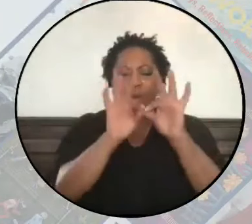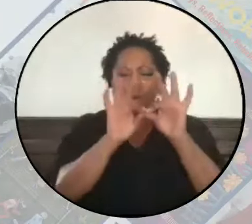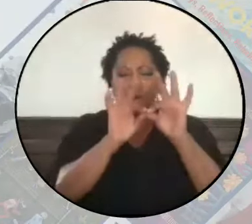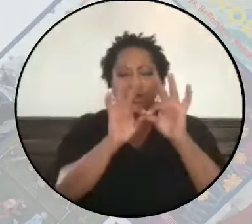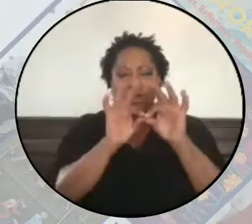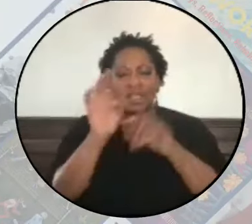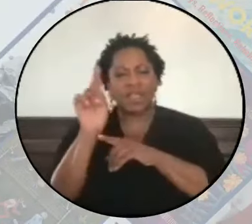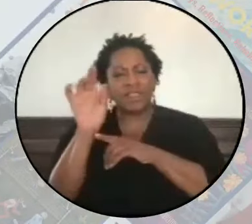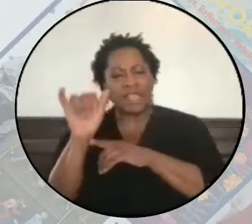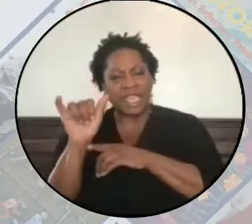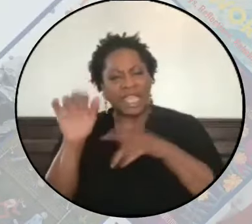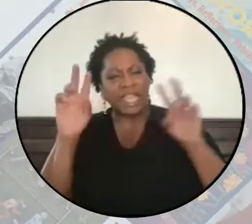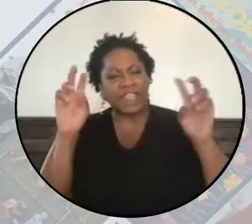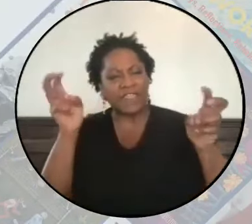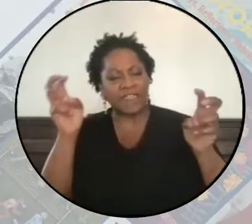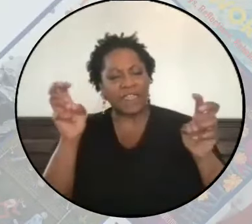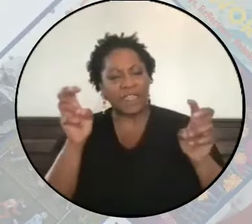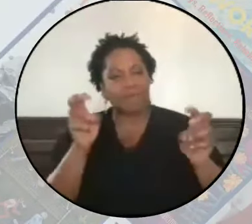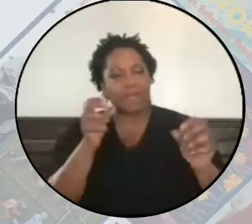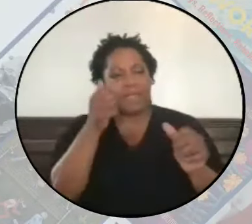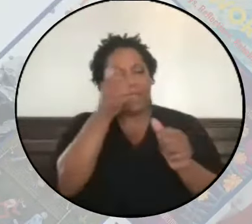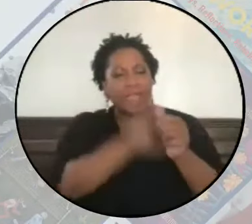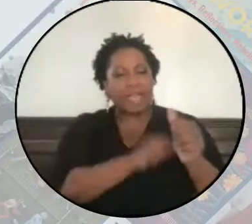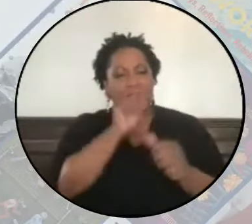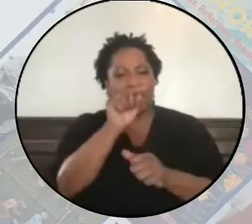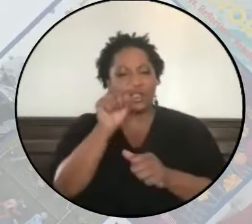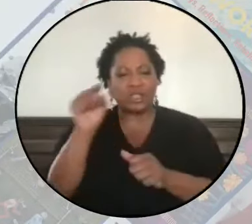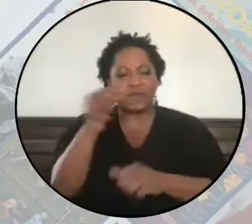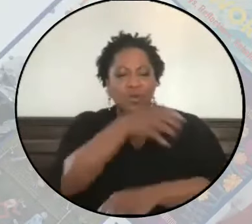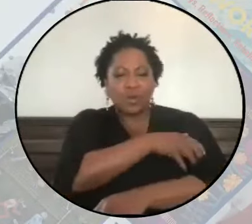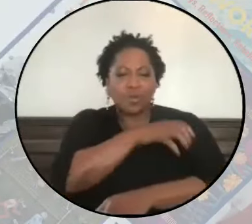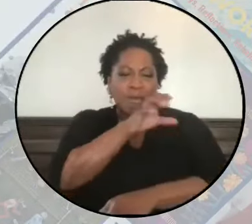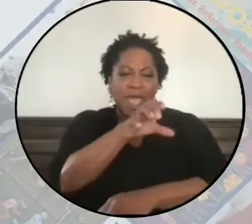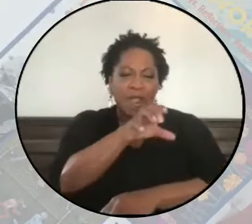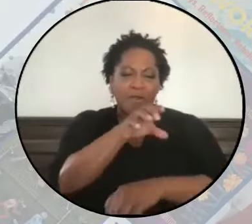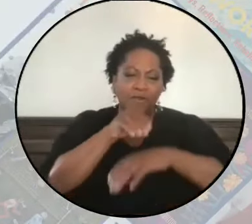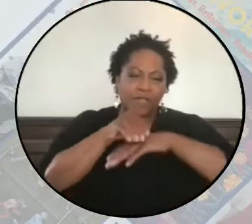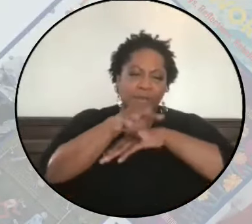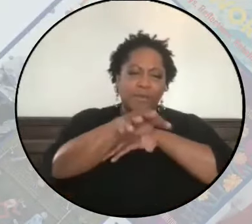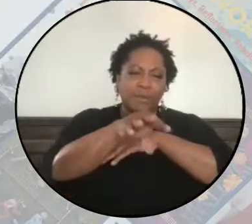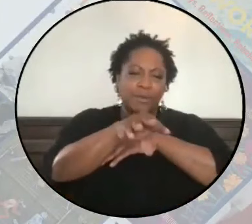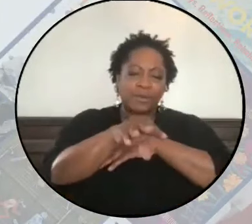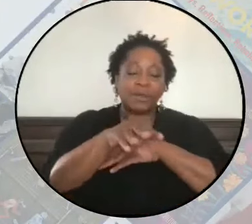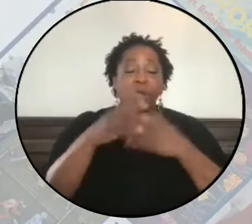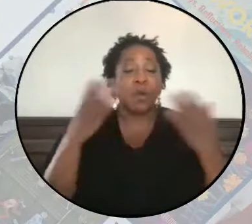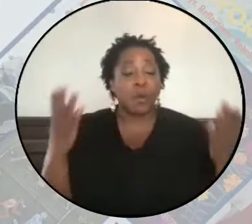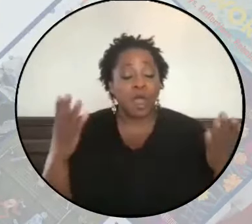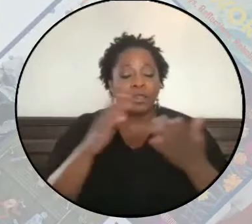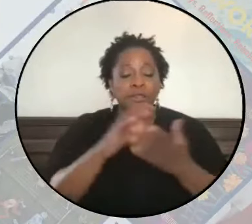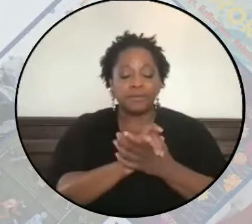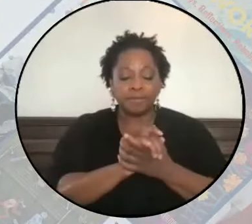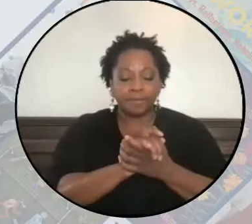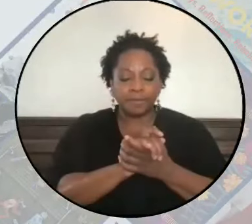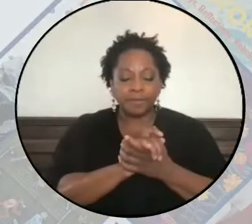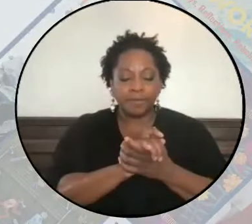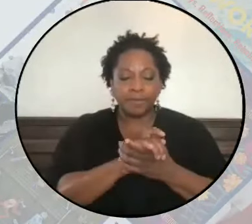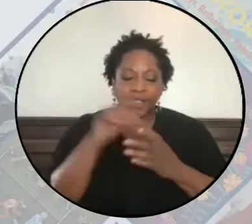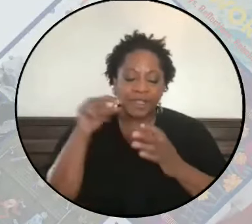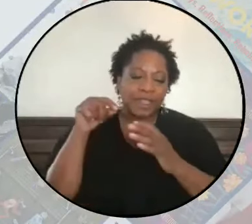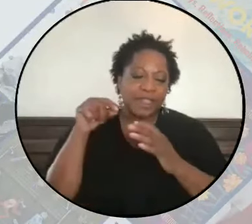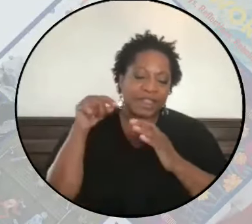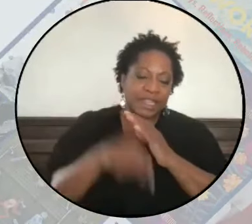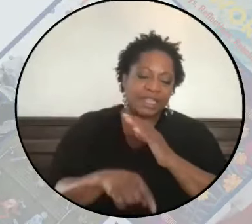key themes that each of you so powerfully spoke to was the the